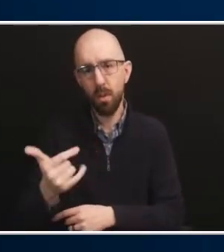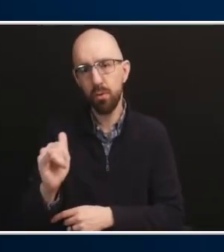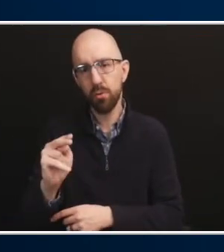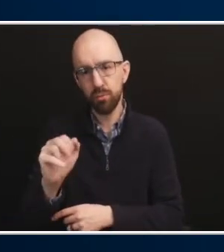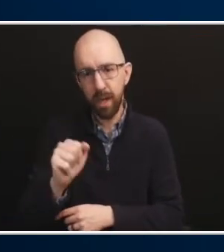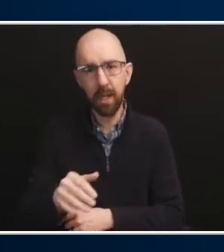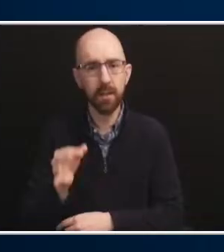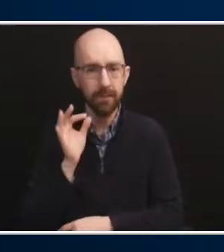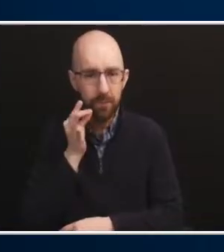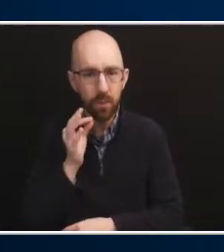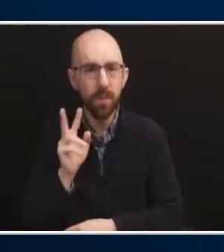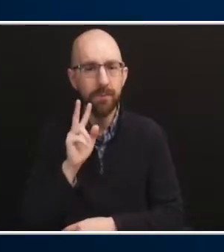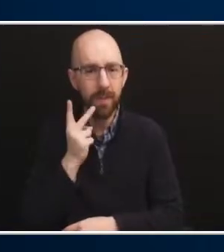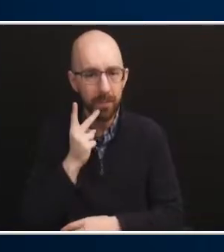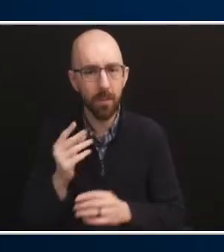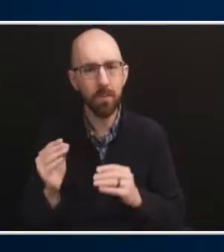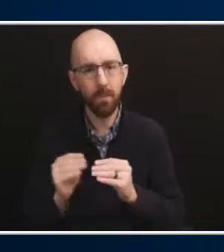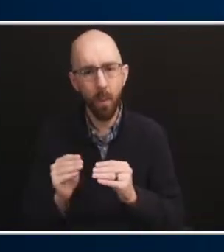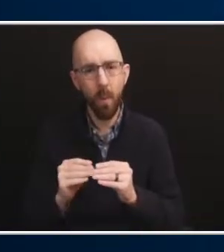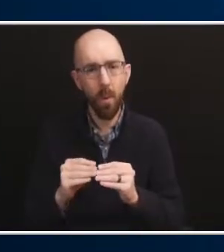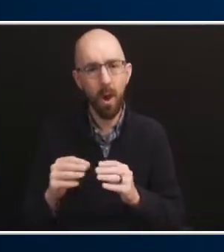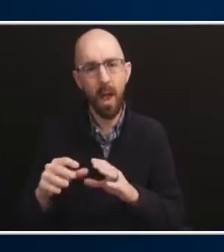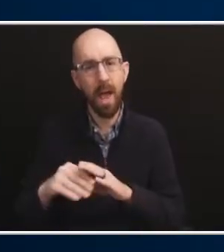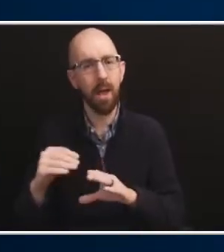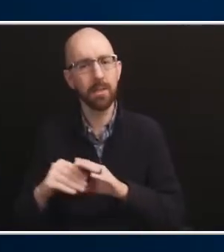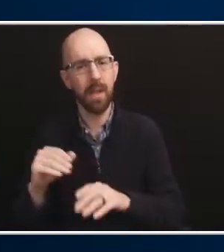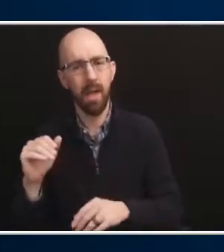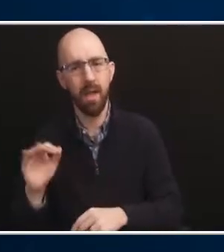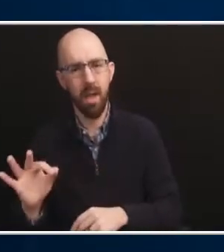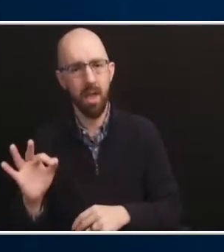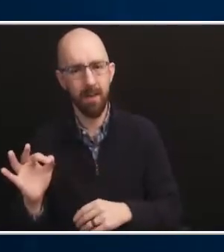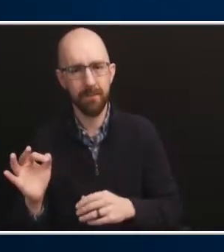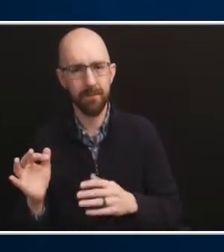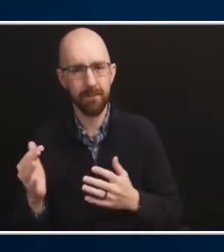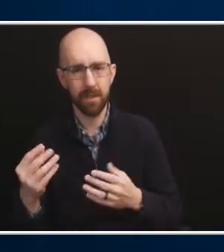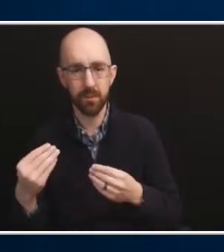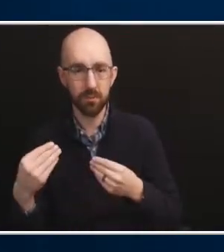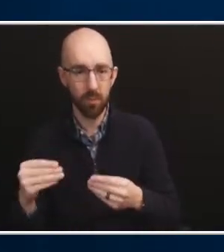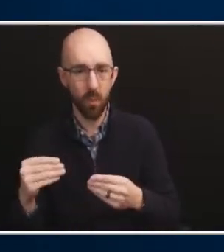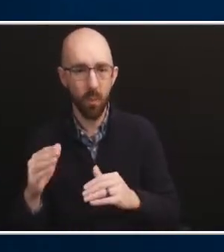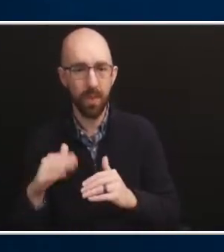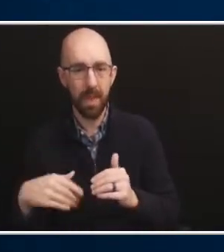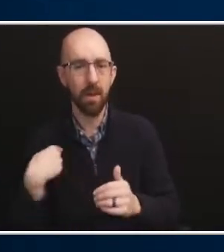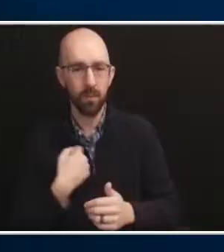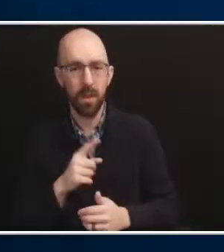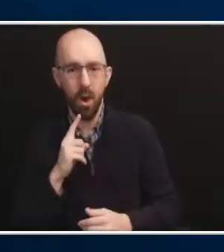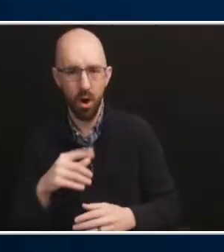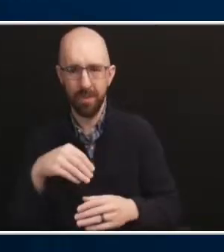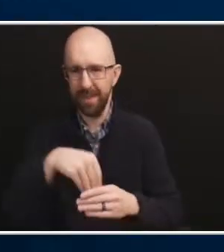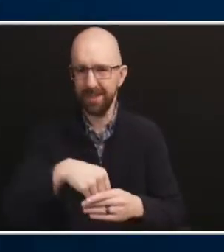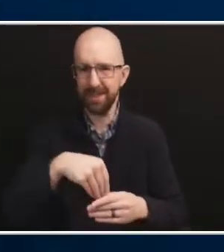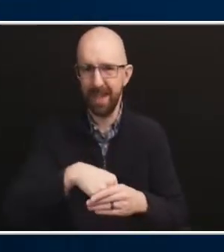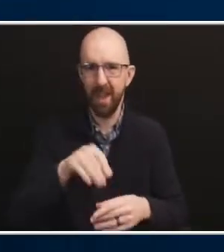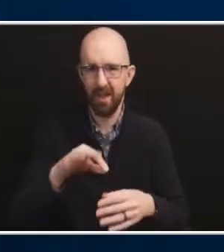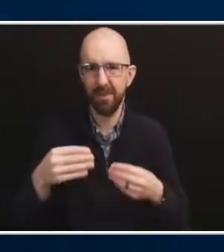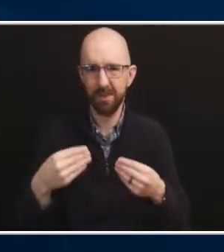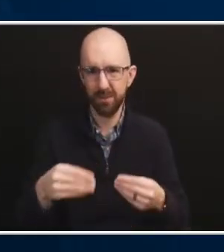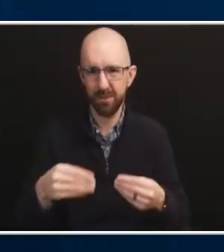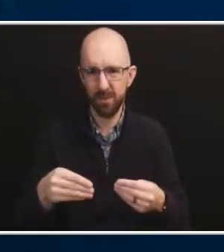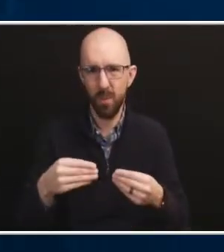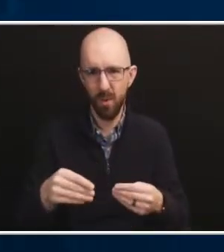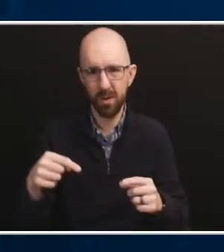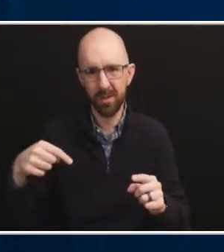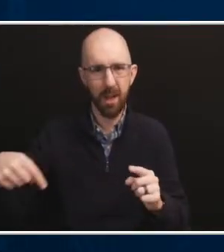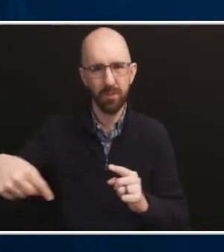We're more along the outsides of the store than we are in the inside of the store. And then I